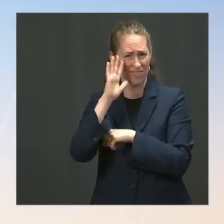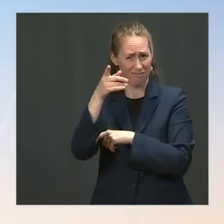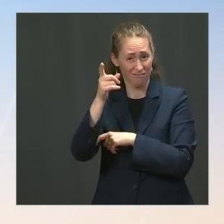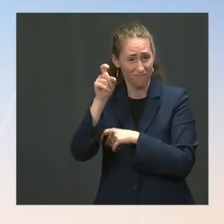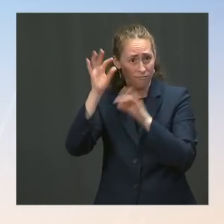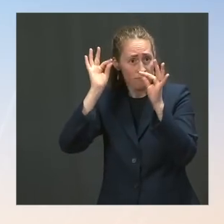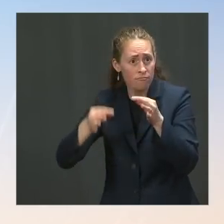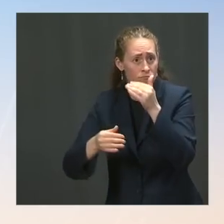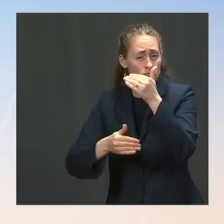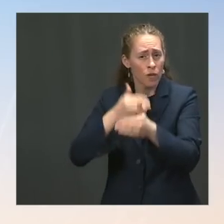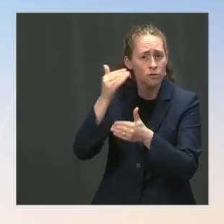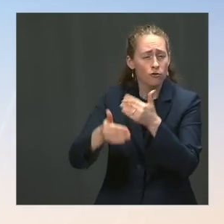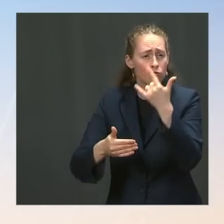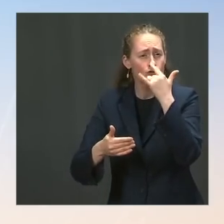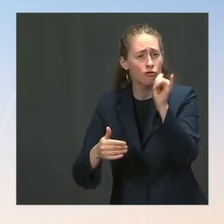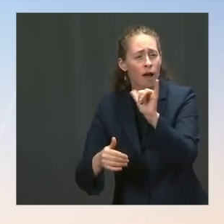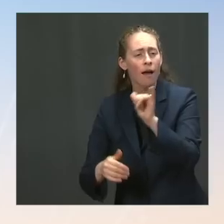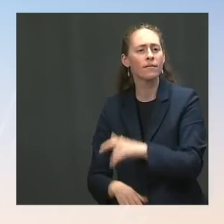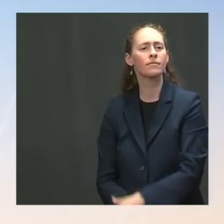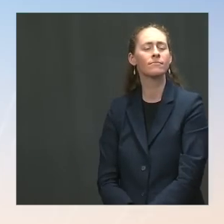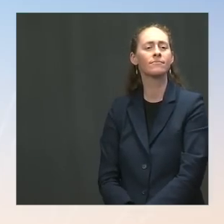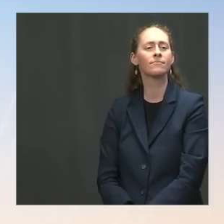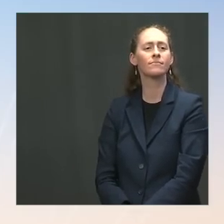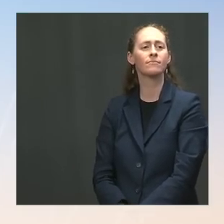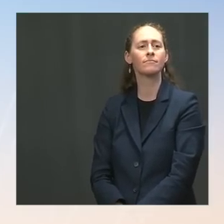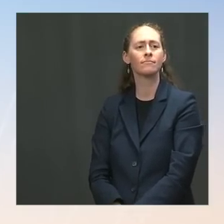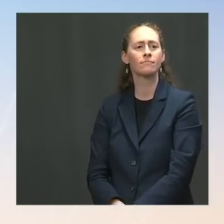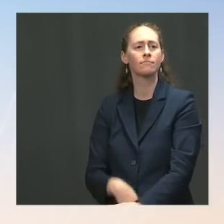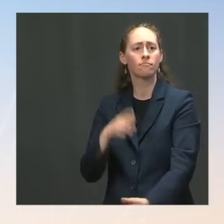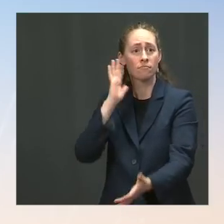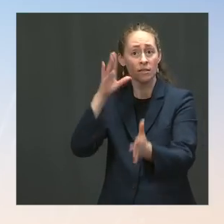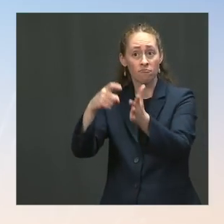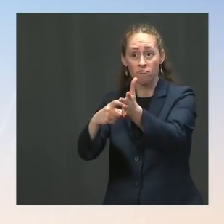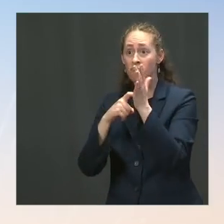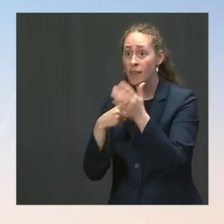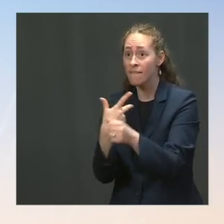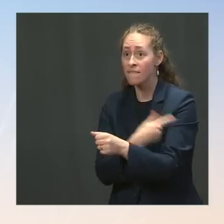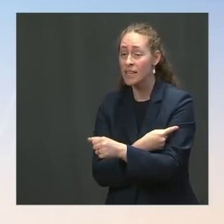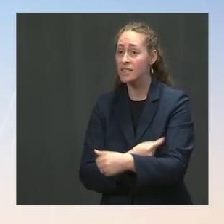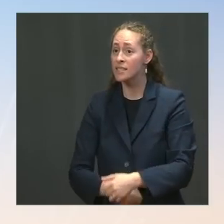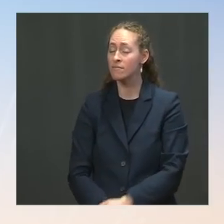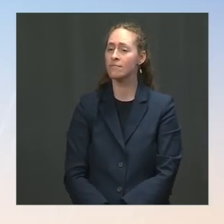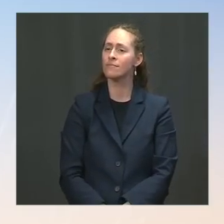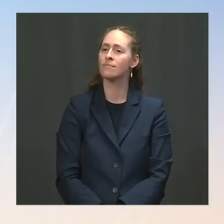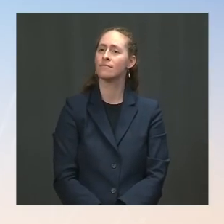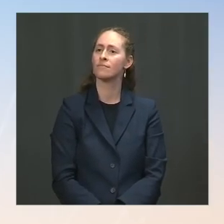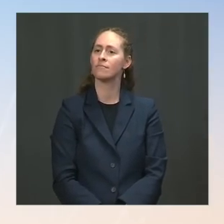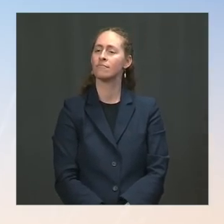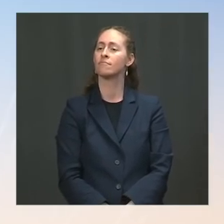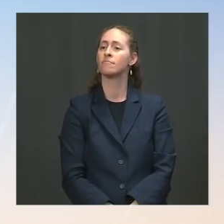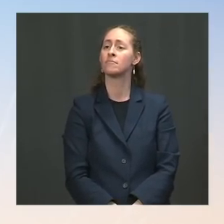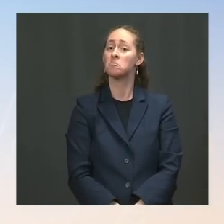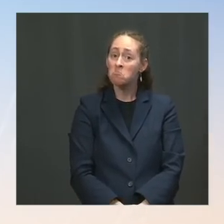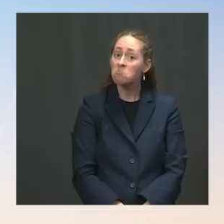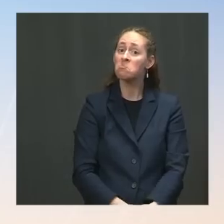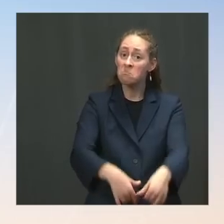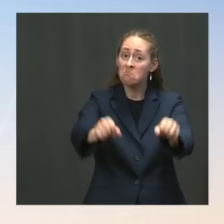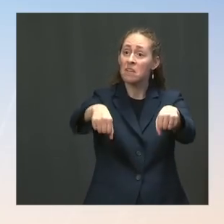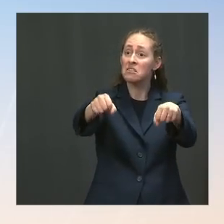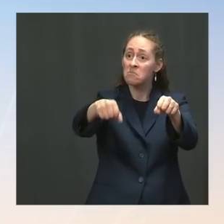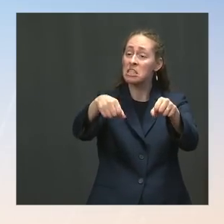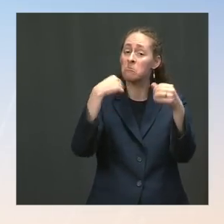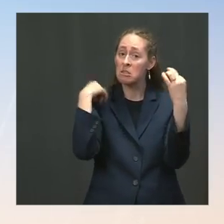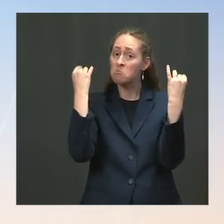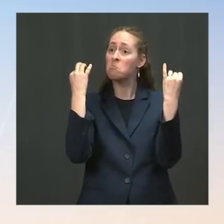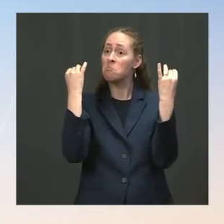vaccine mandate for people who are flying to the U.S.? Well, that's one of the considerations, but the process has not been concluded yet. And what